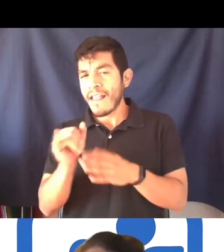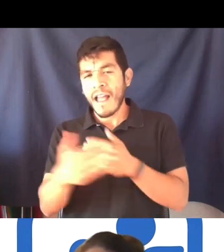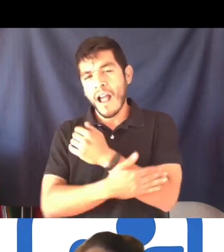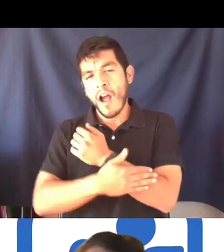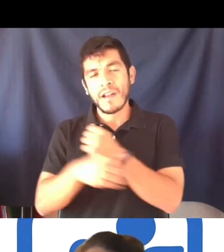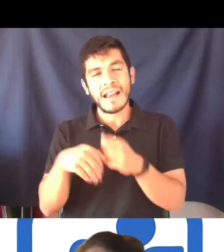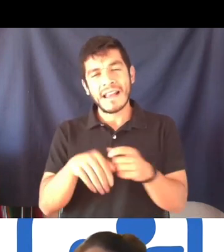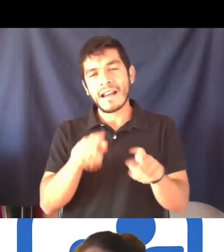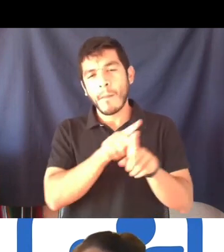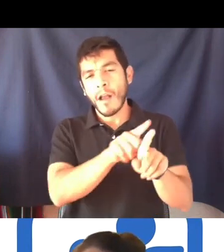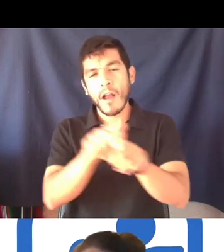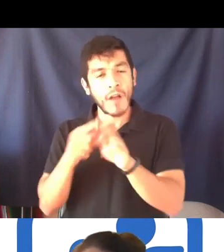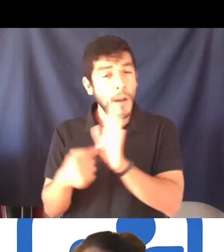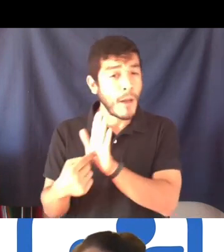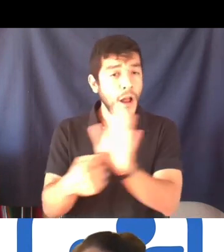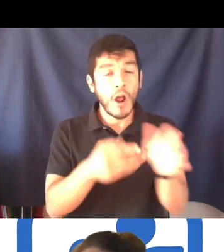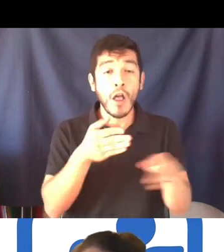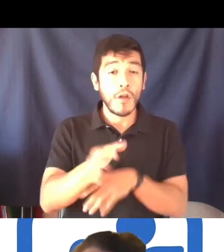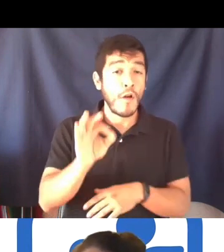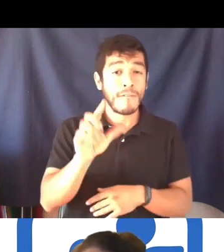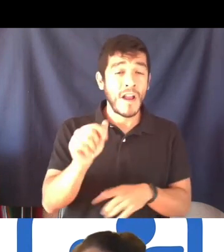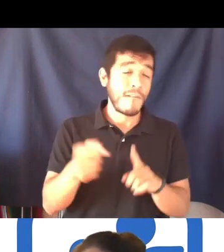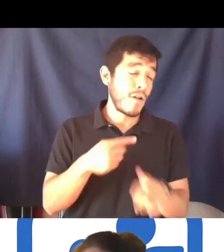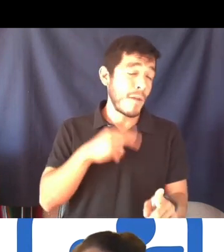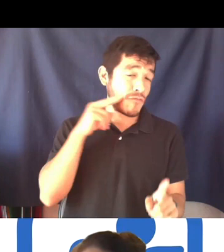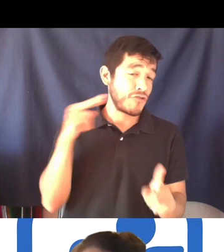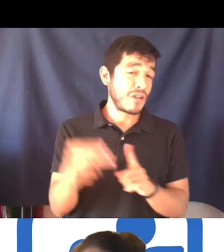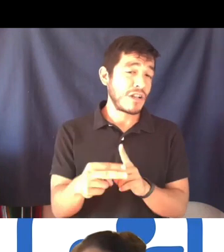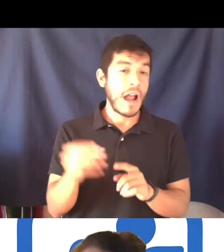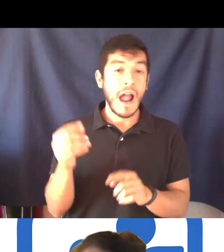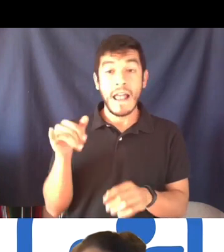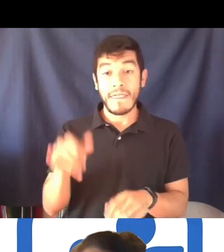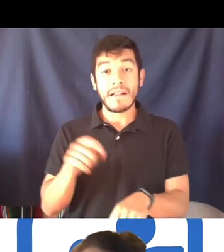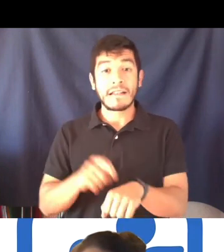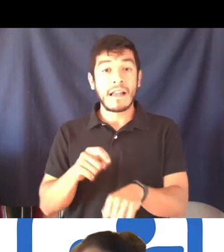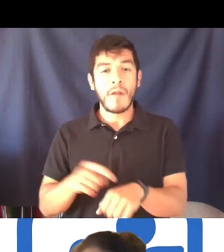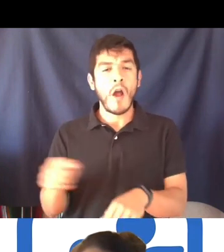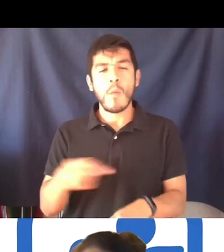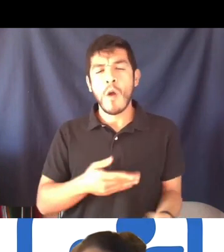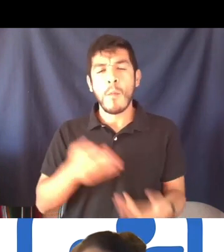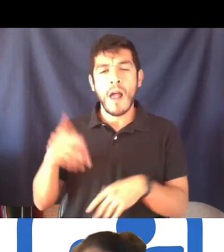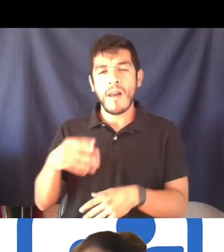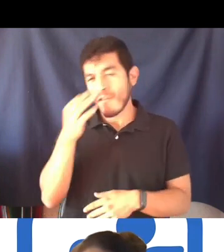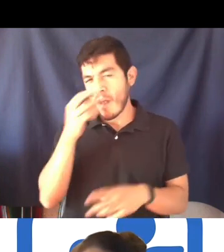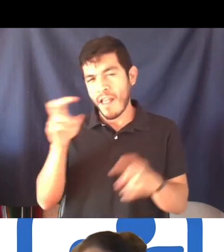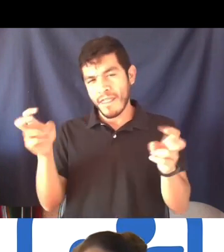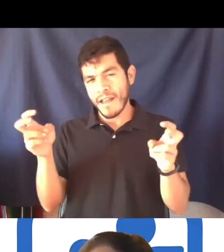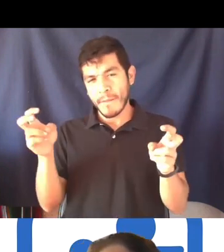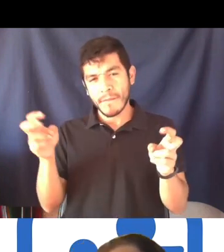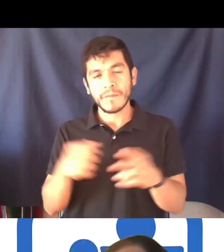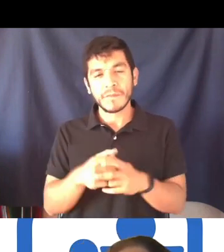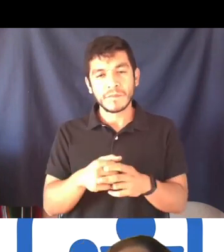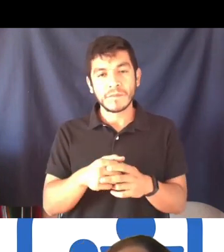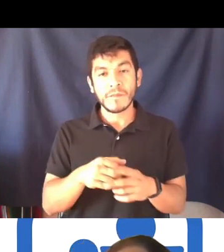models through the state of Florida from my perspective. And at this time, we brought up a couple themes earlier: periods of